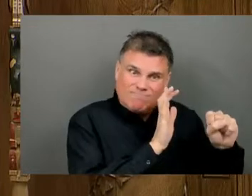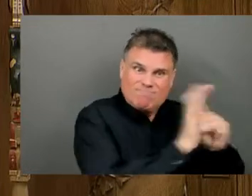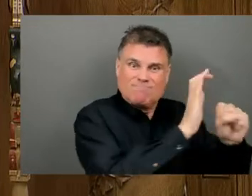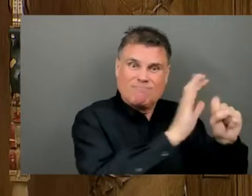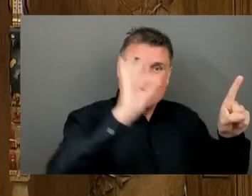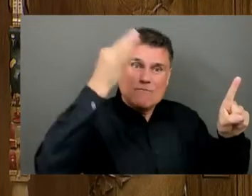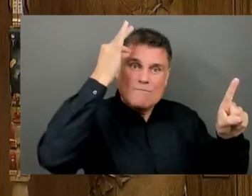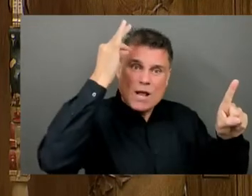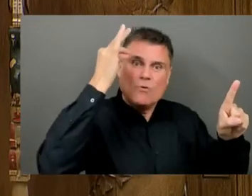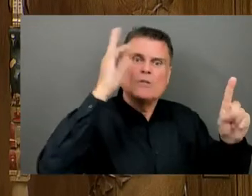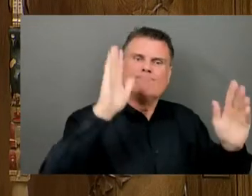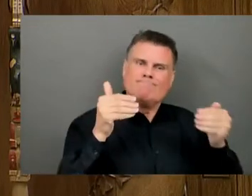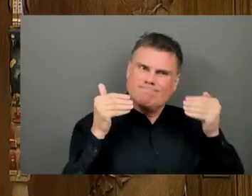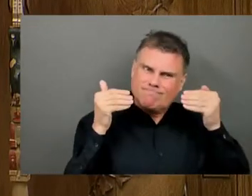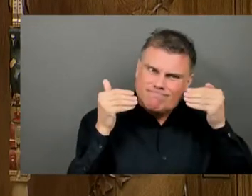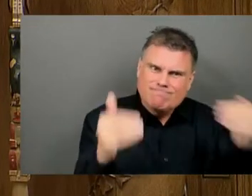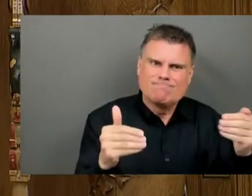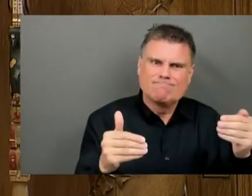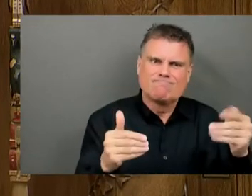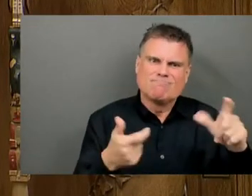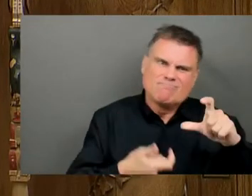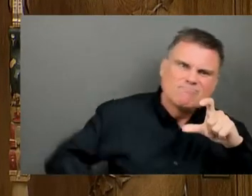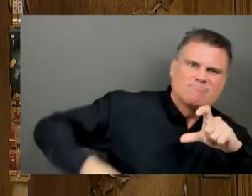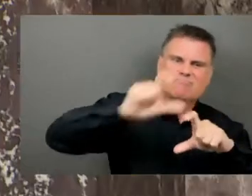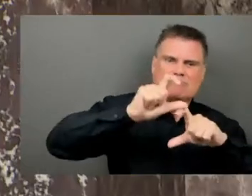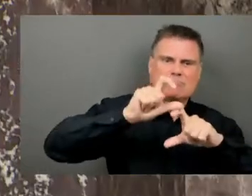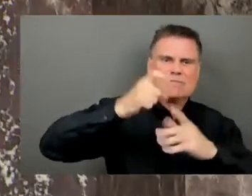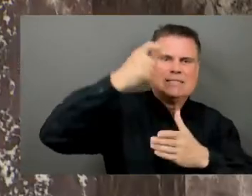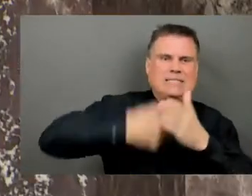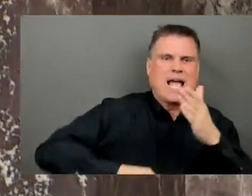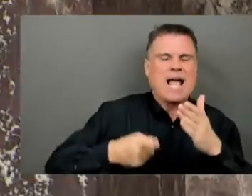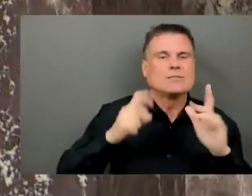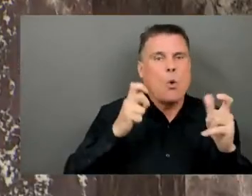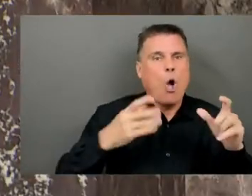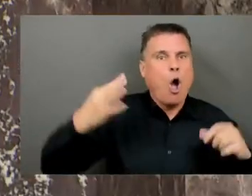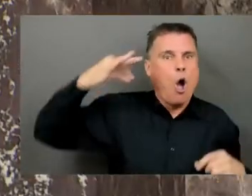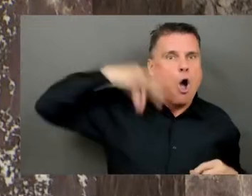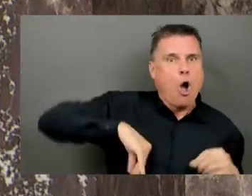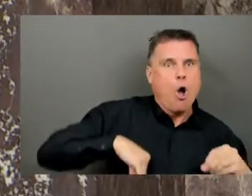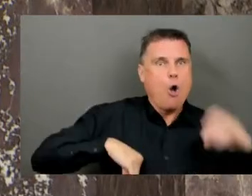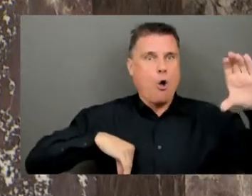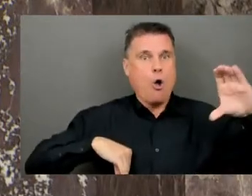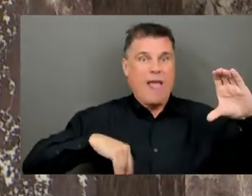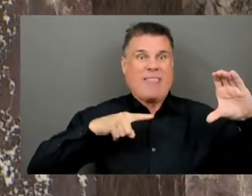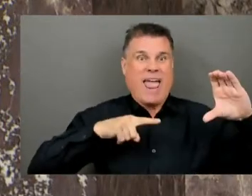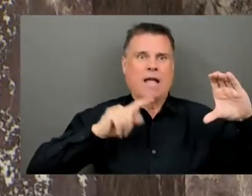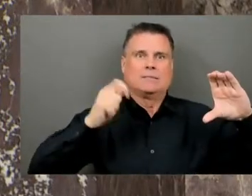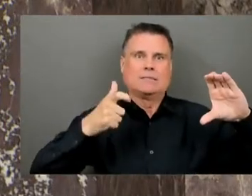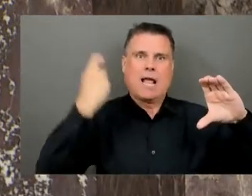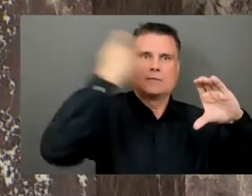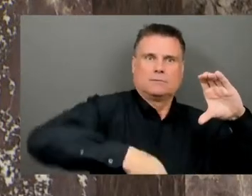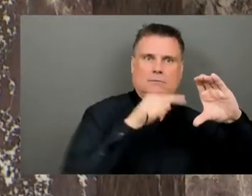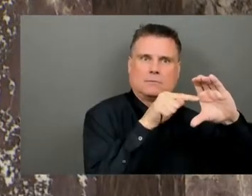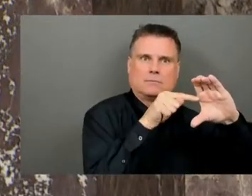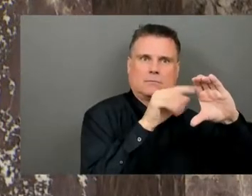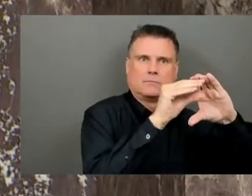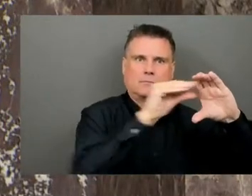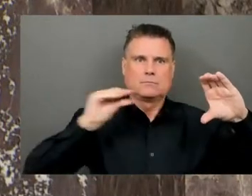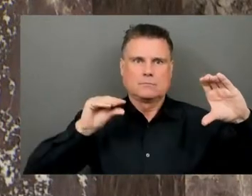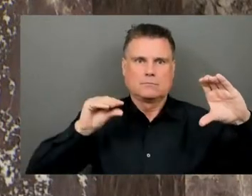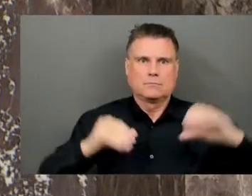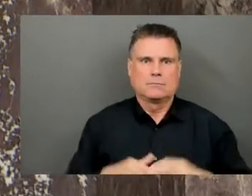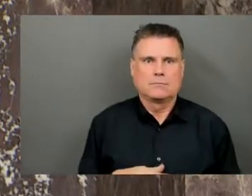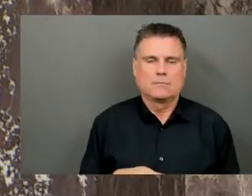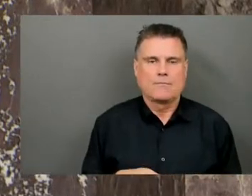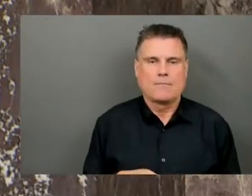Minister of, Government House Leader. Thank you, Honourable Speaker. I think the member knows that most of our